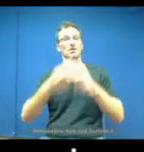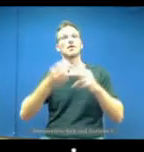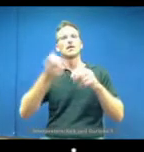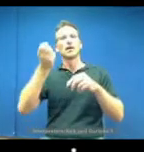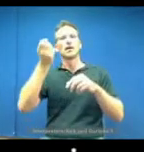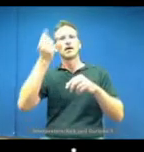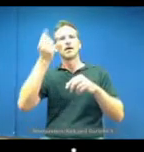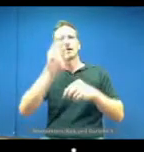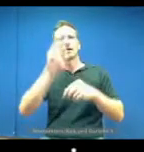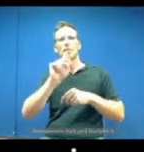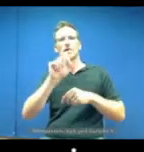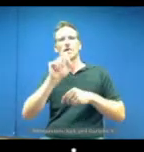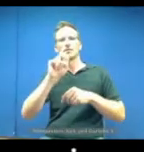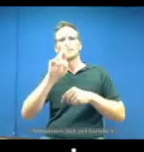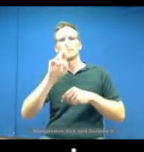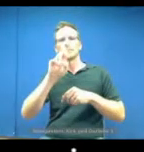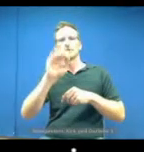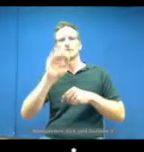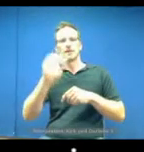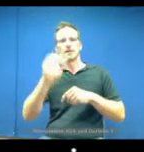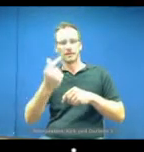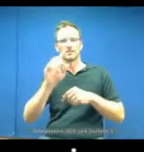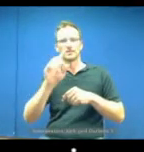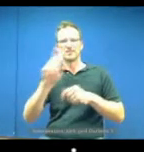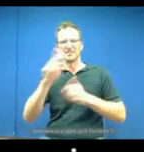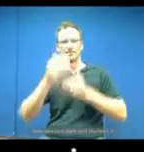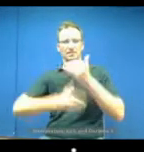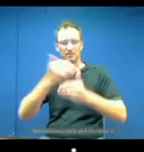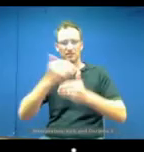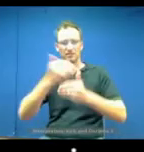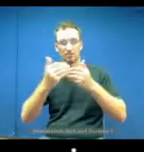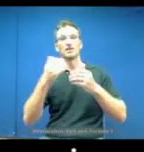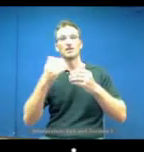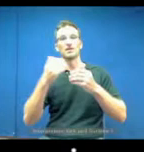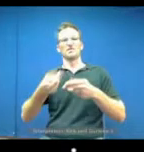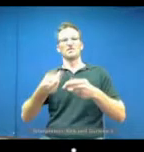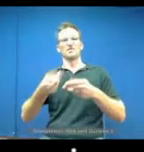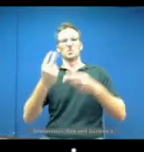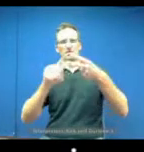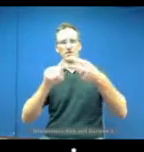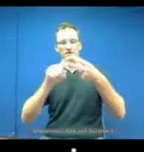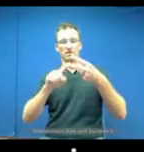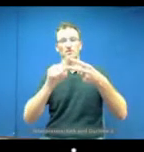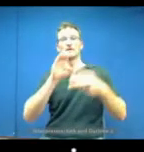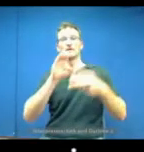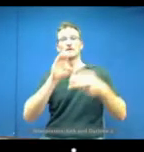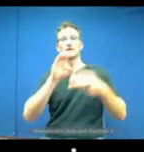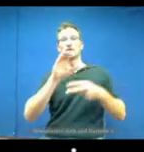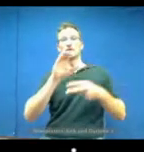are 2 bullets. One says Civil System, and one says Criminal System.